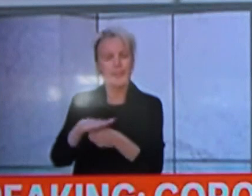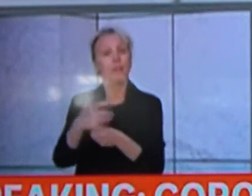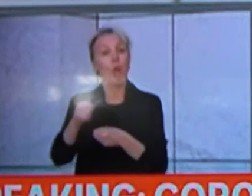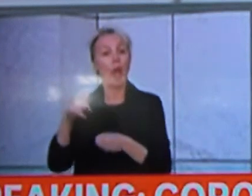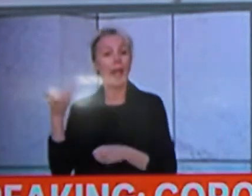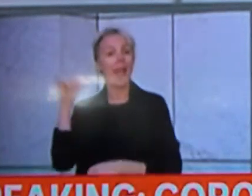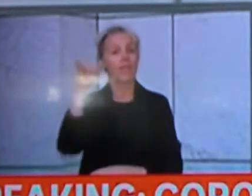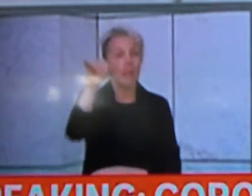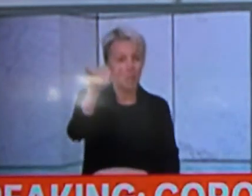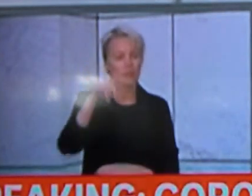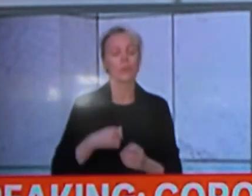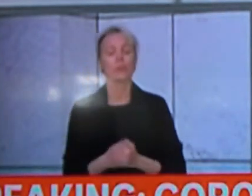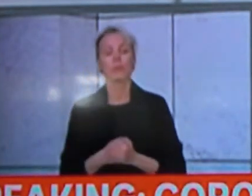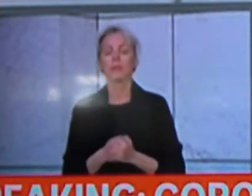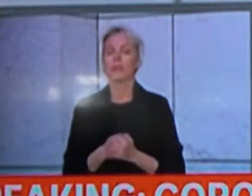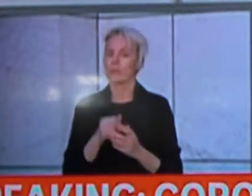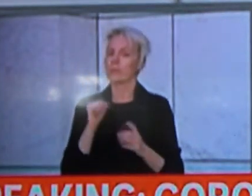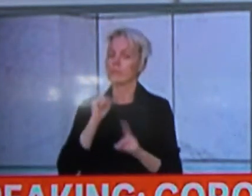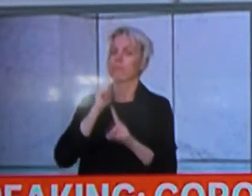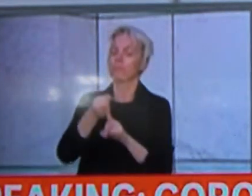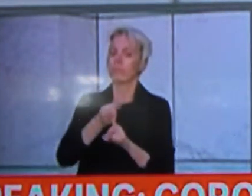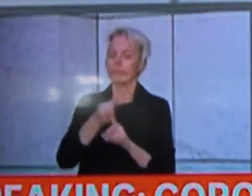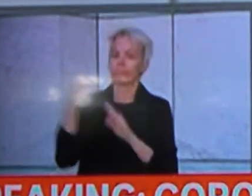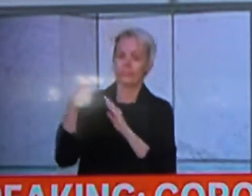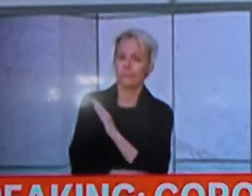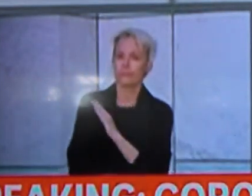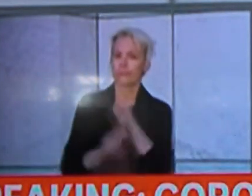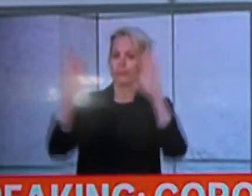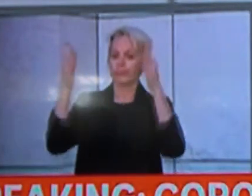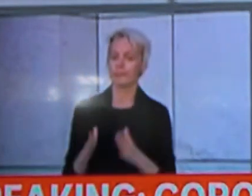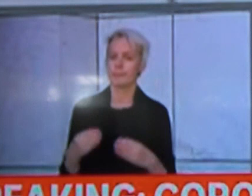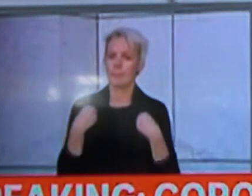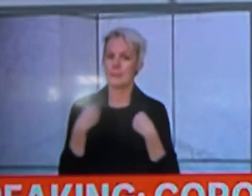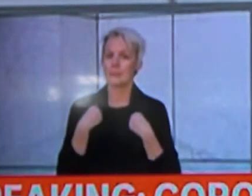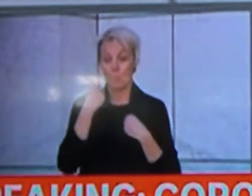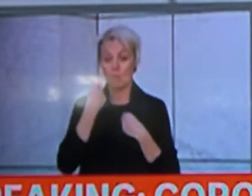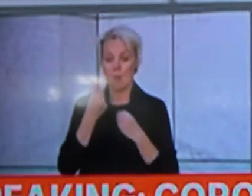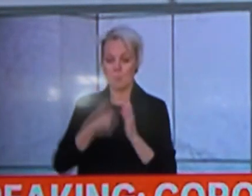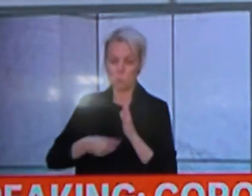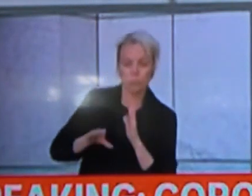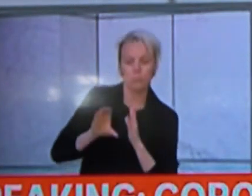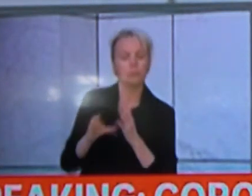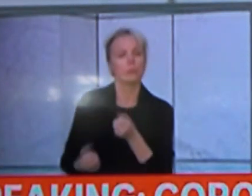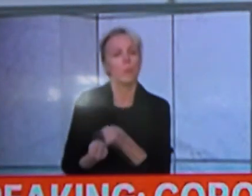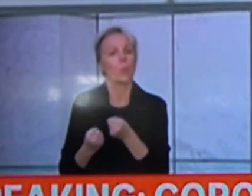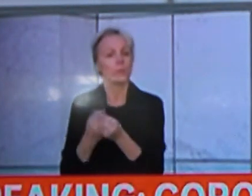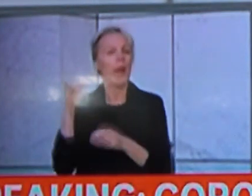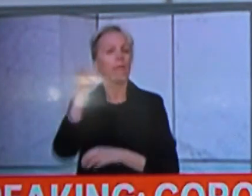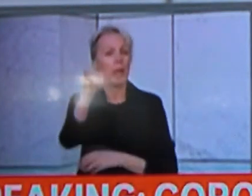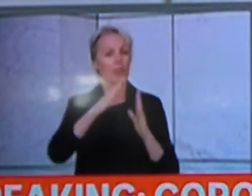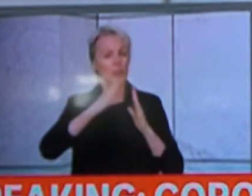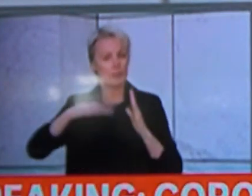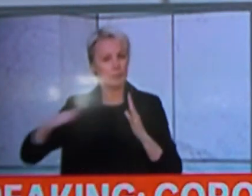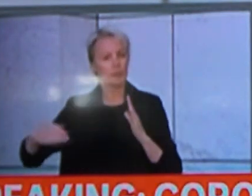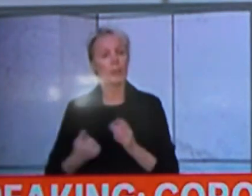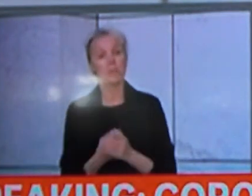that was hit, we made a number of announcements that is providing some relief there. We continue to do some work